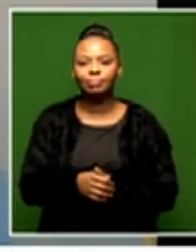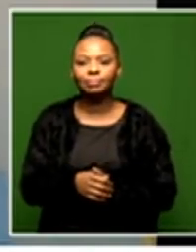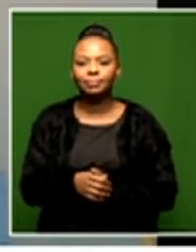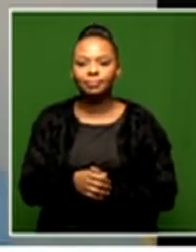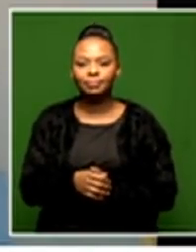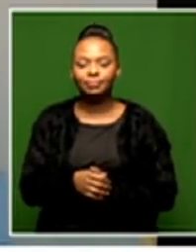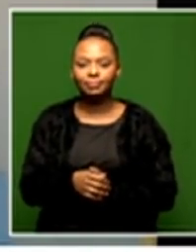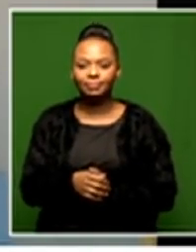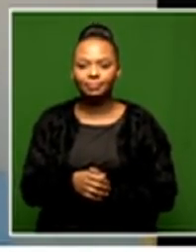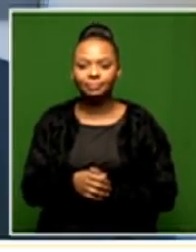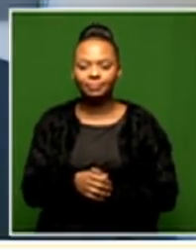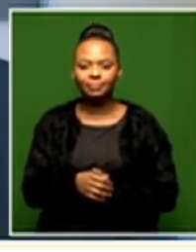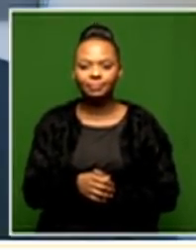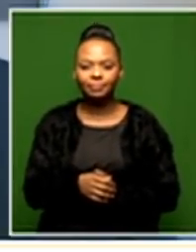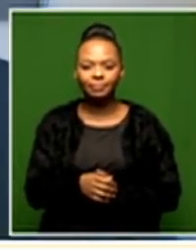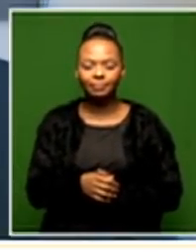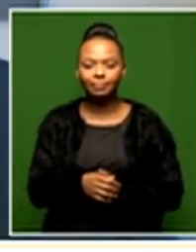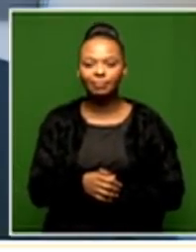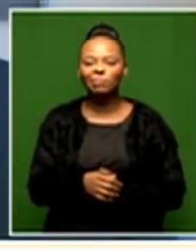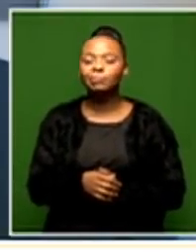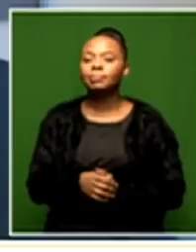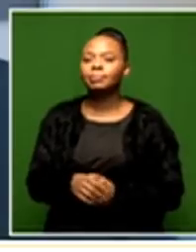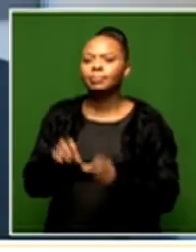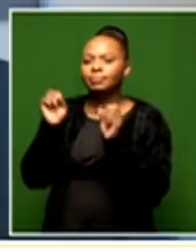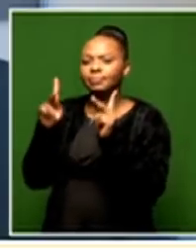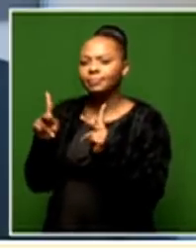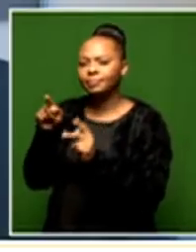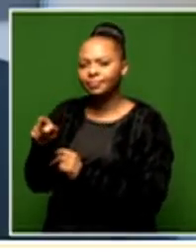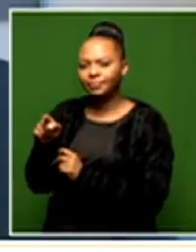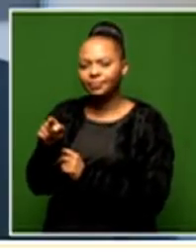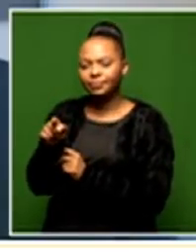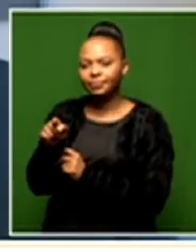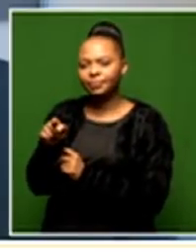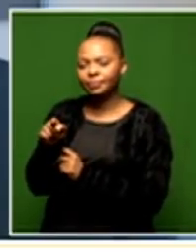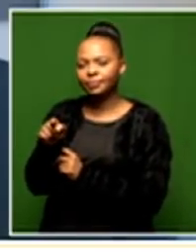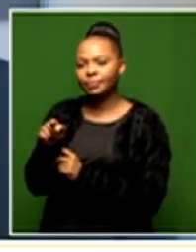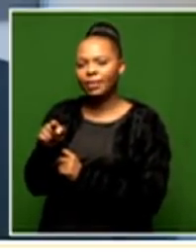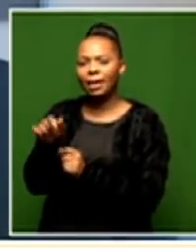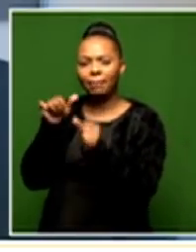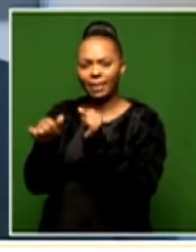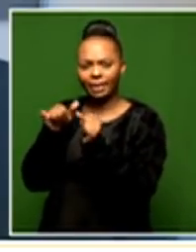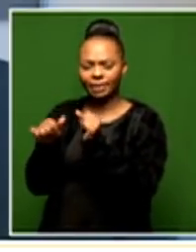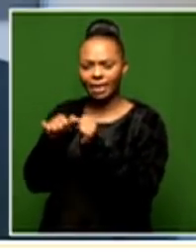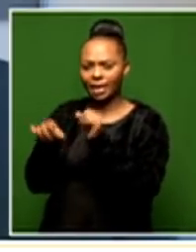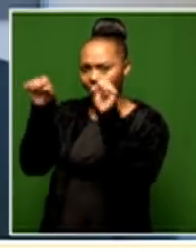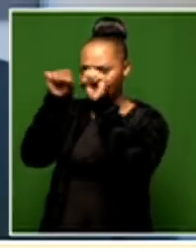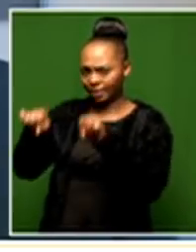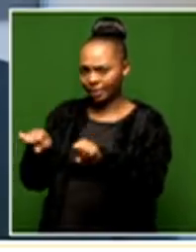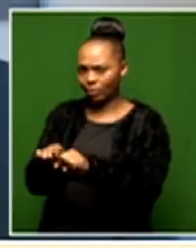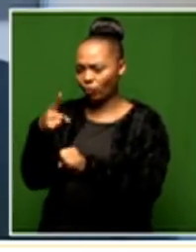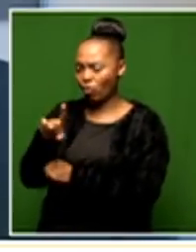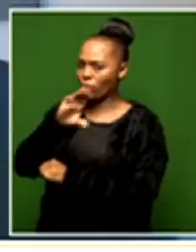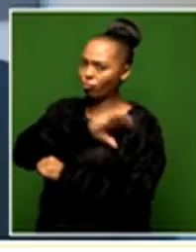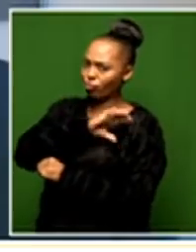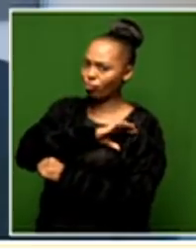coal-fired stations. So overall, if we look at this, is it a better system for consumers, one, or